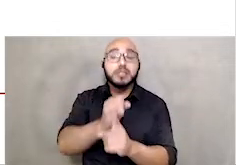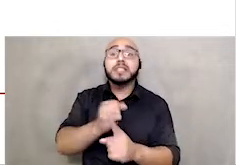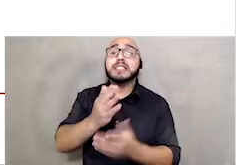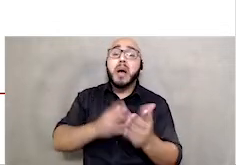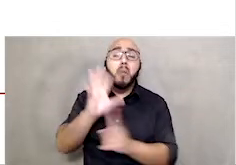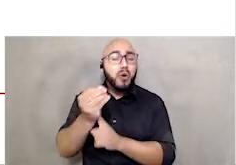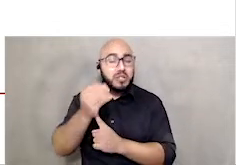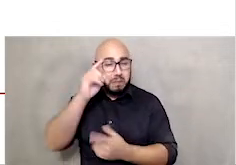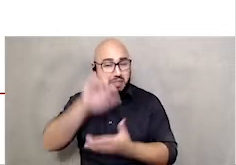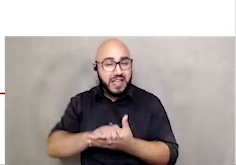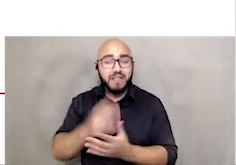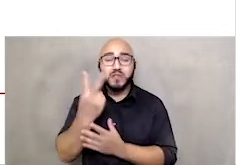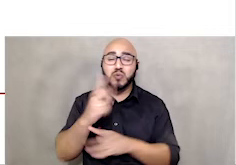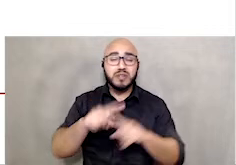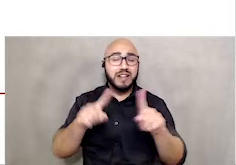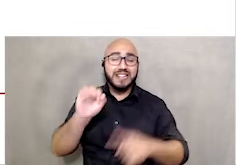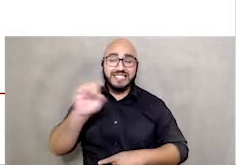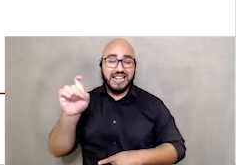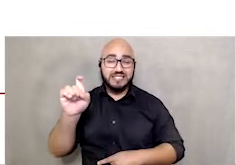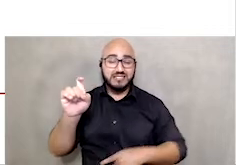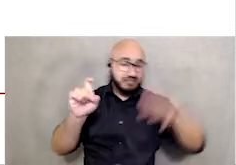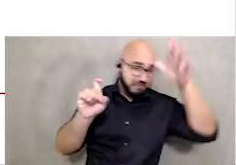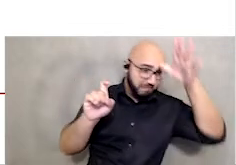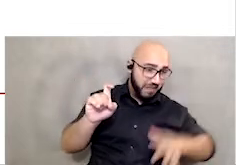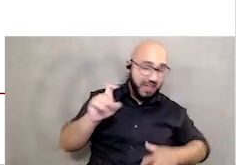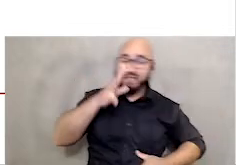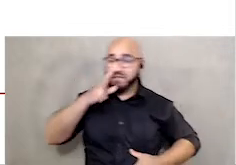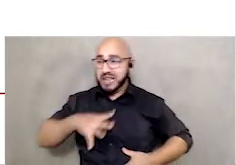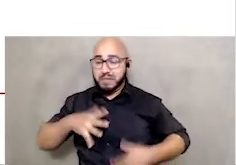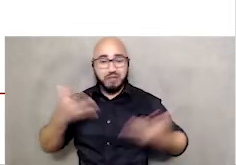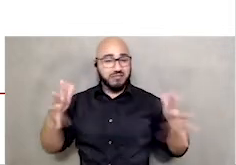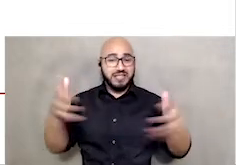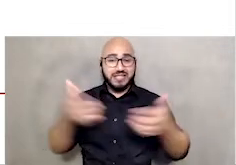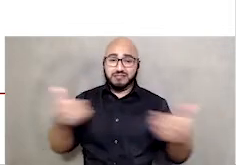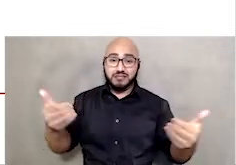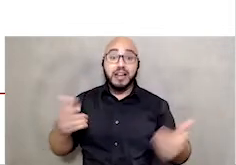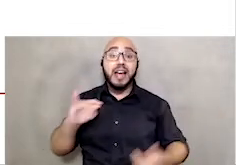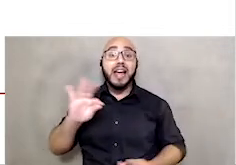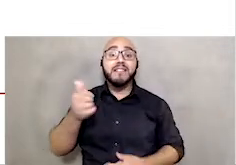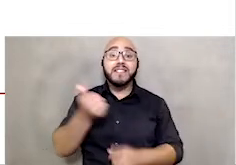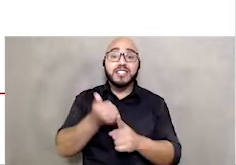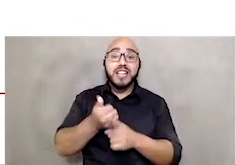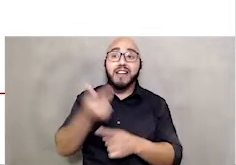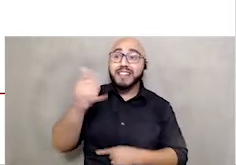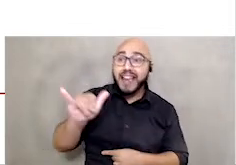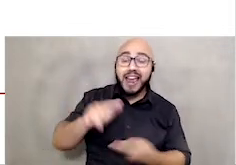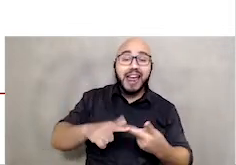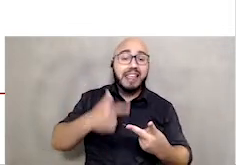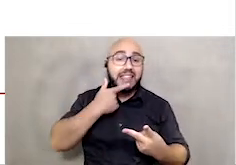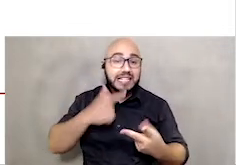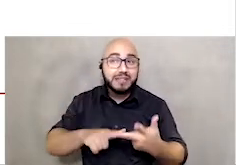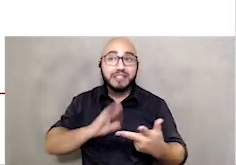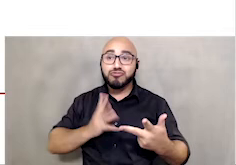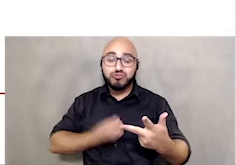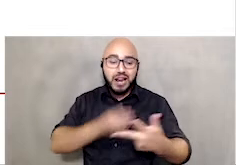sexes, male and female. Being gay, lesbian, or transgender is unacceptable in some